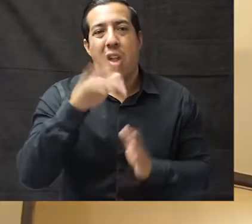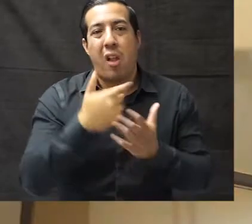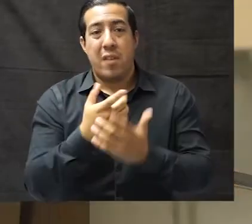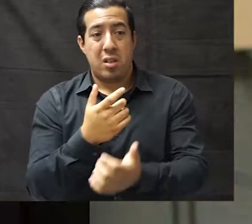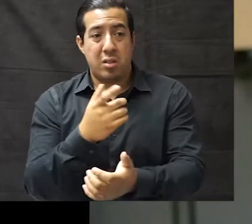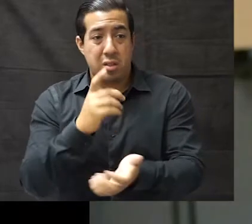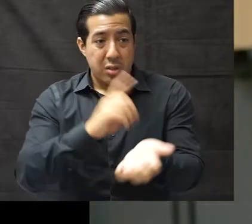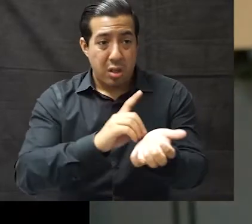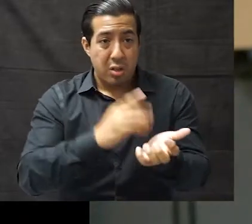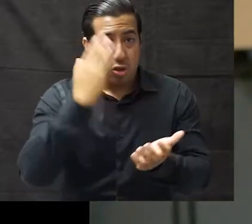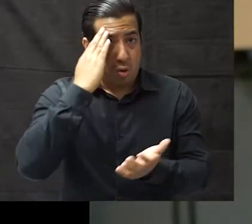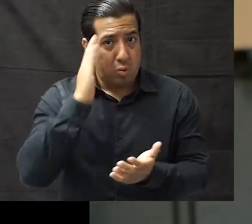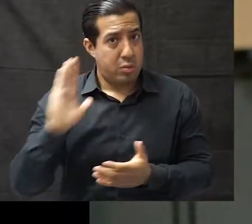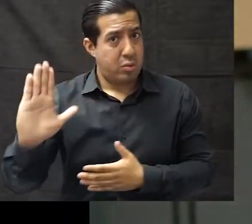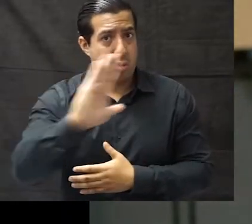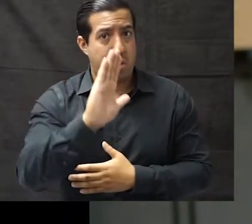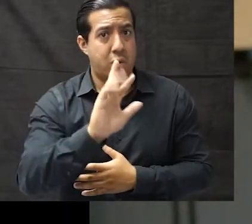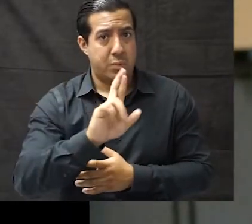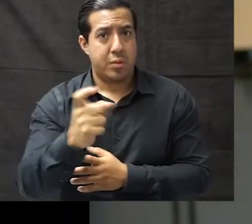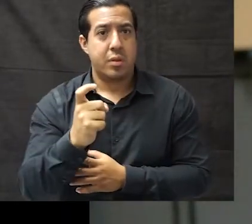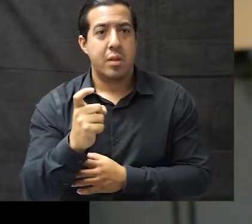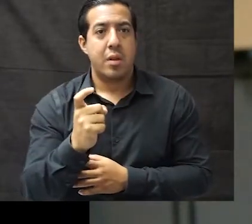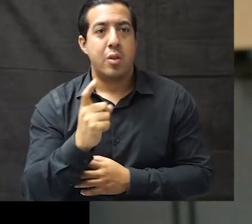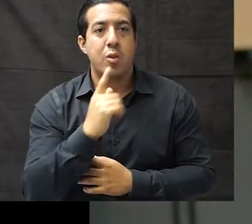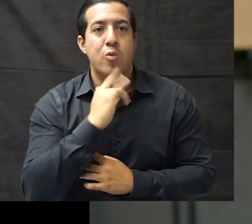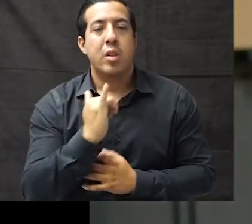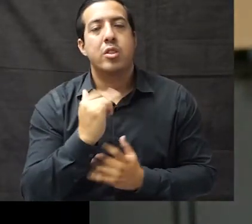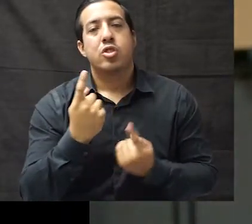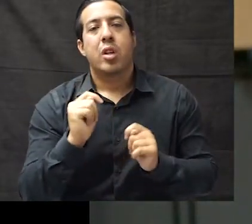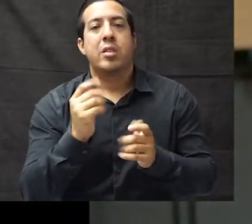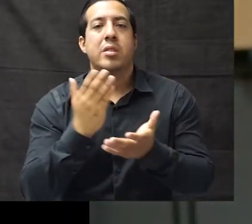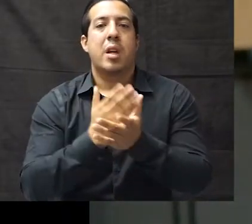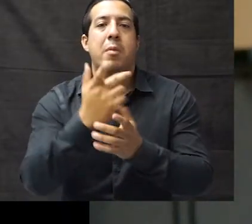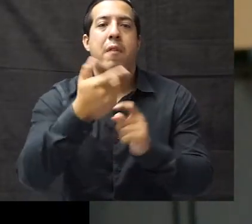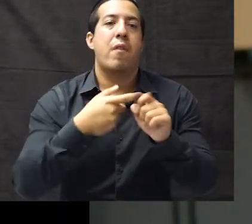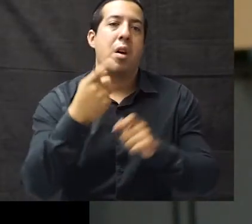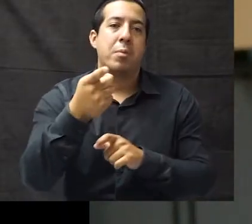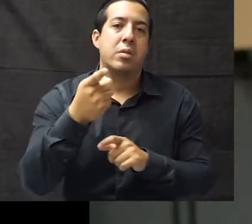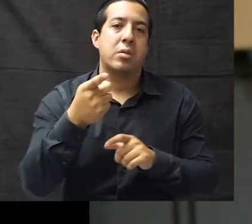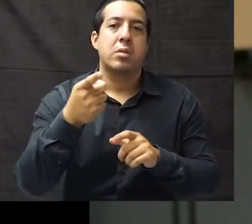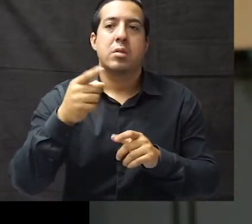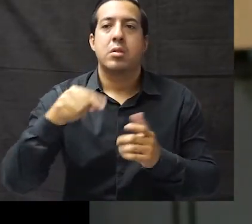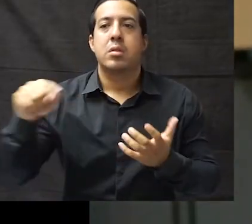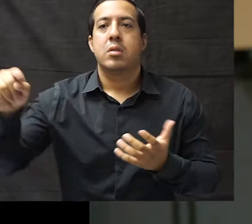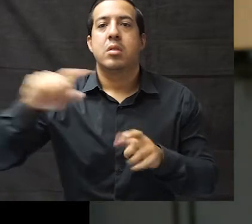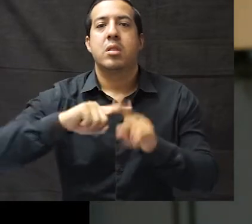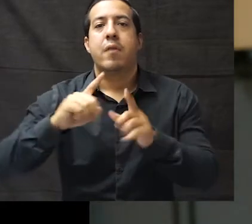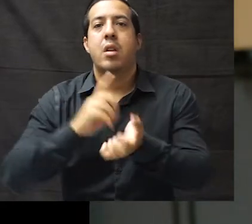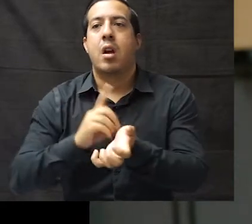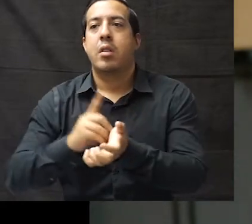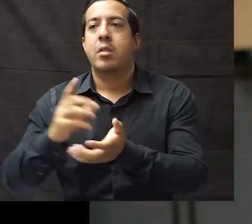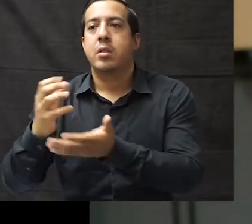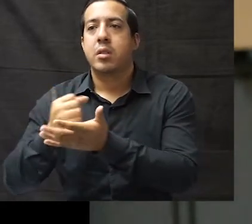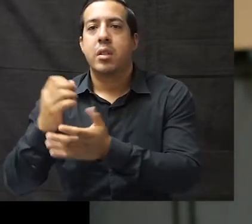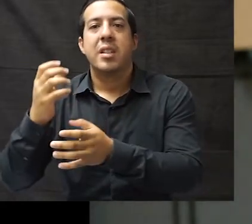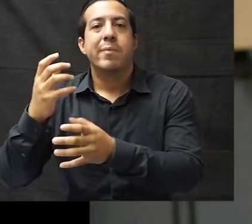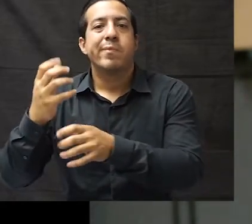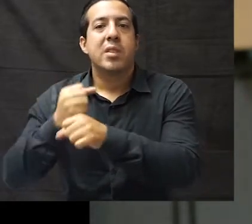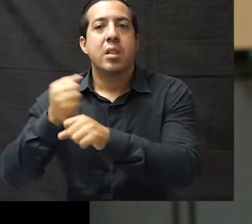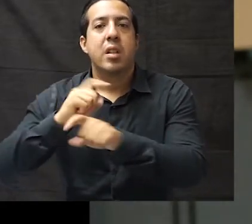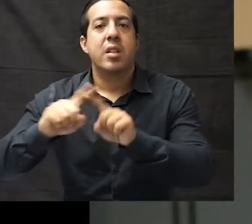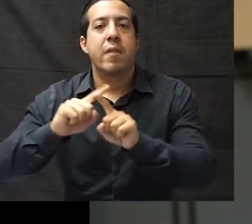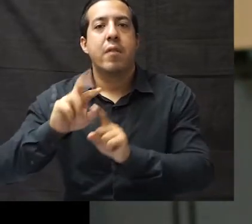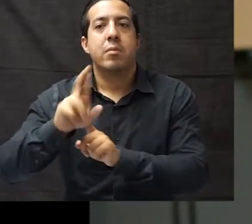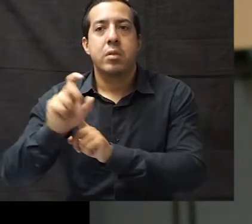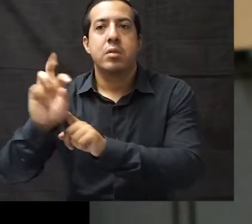Yes, ma'am. You briefly touched on regional popularity of certain types of Yep. drugs. When I think of OxyContin,